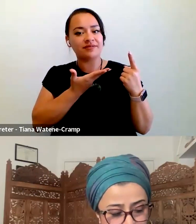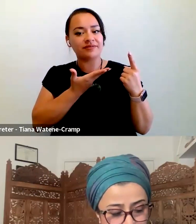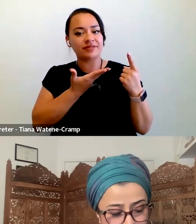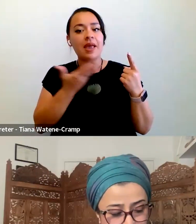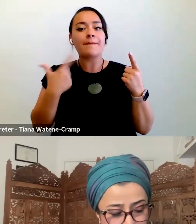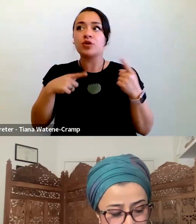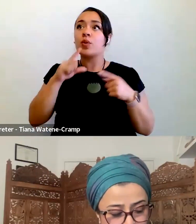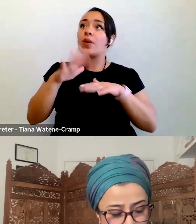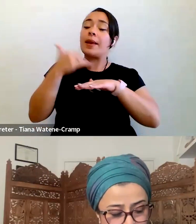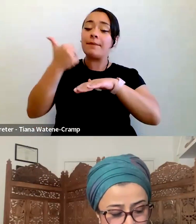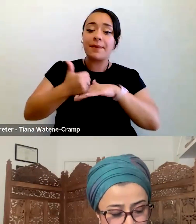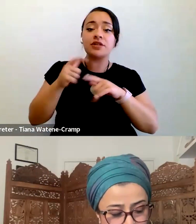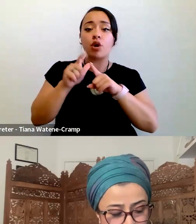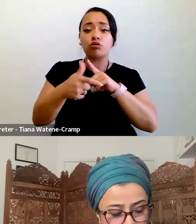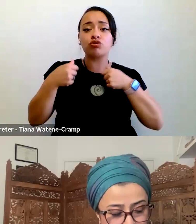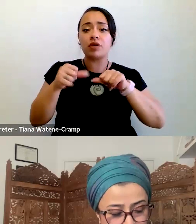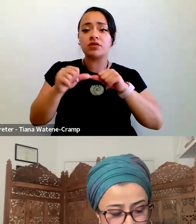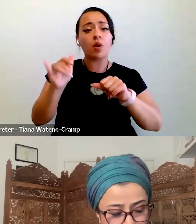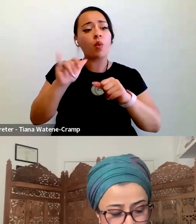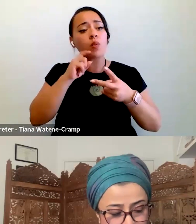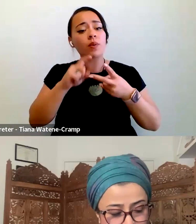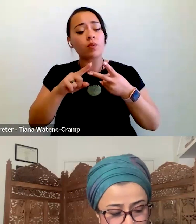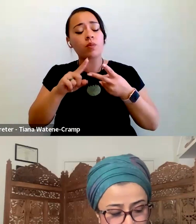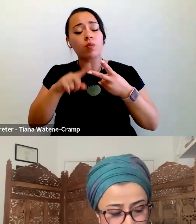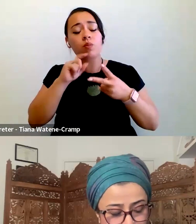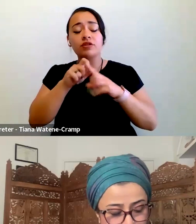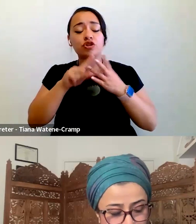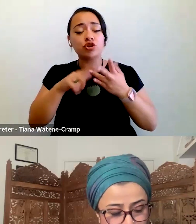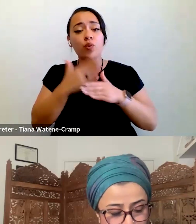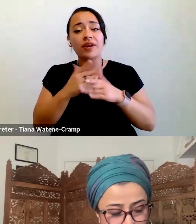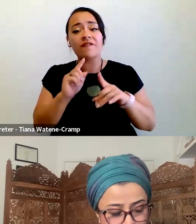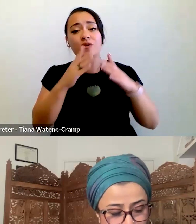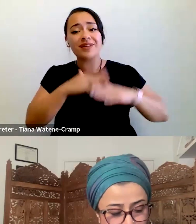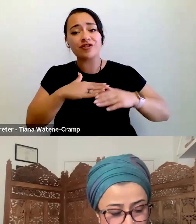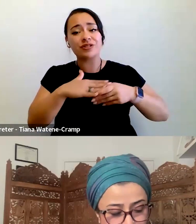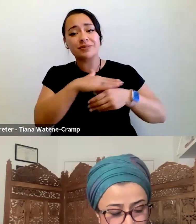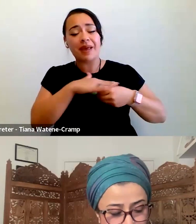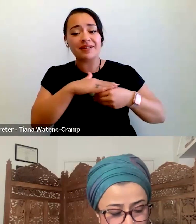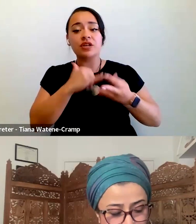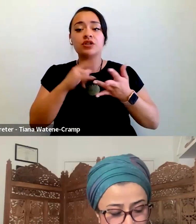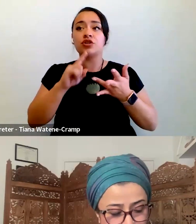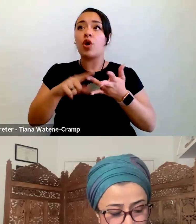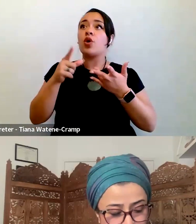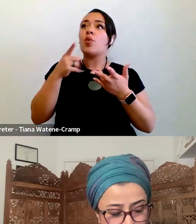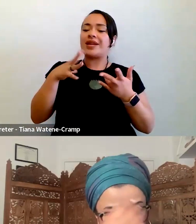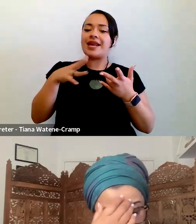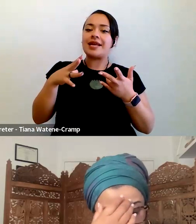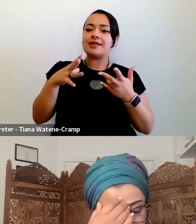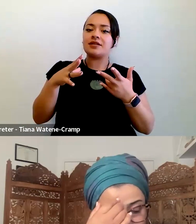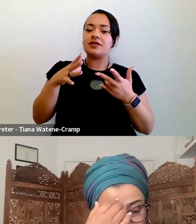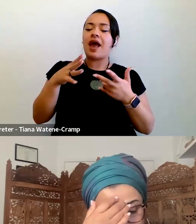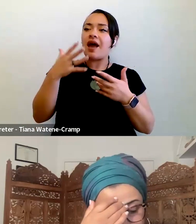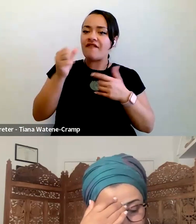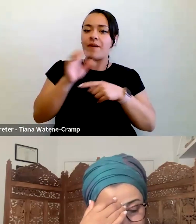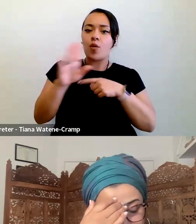cultural strategy, or we're going to be doing work in the First Nations space. And to do that successfully, we need to have a board who's fit for purpose. So